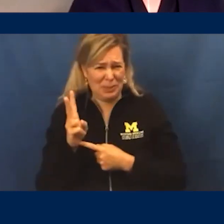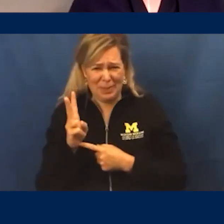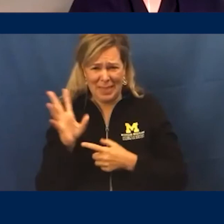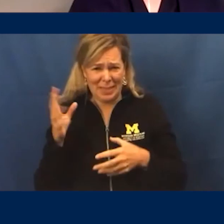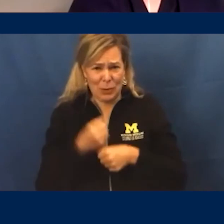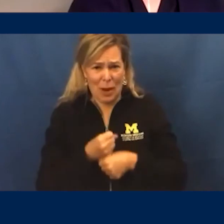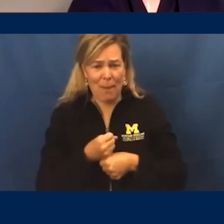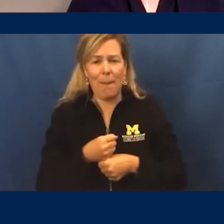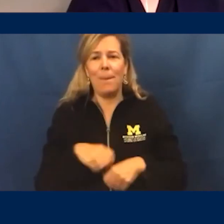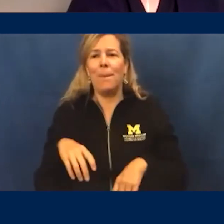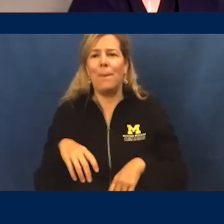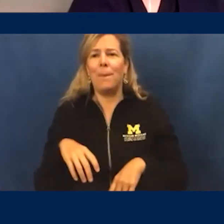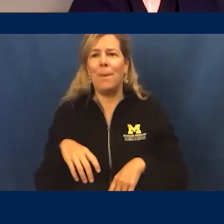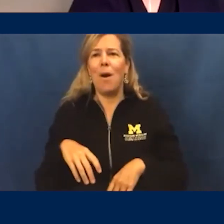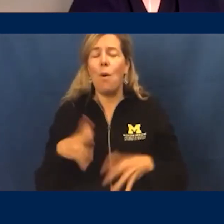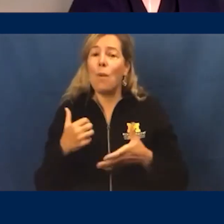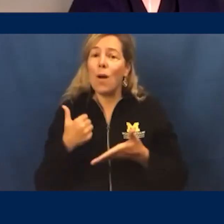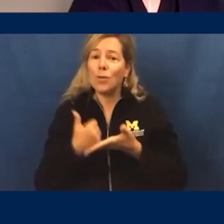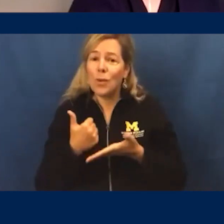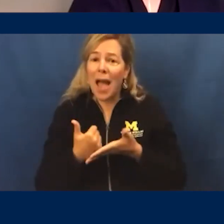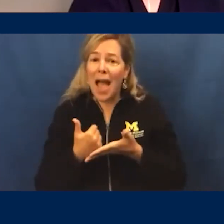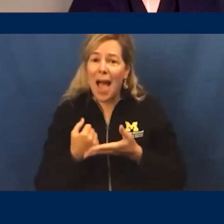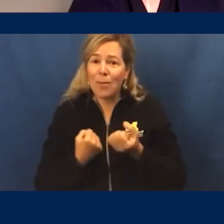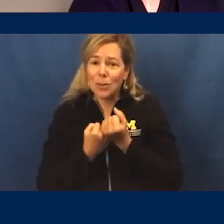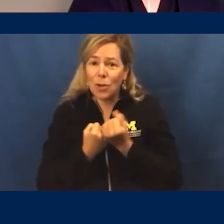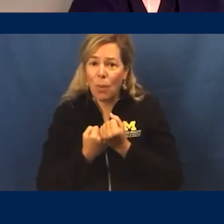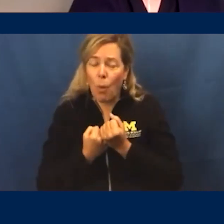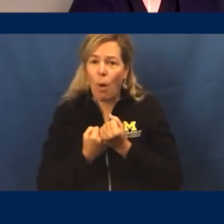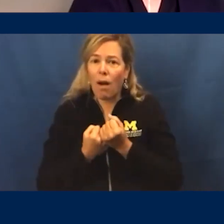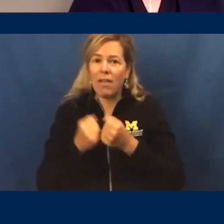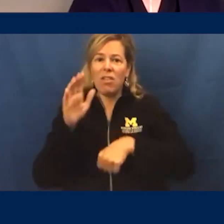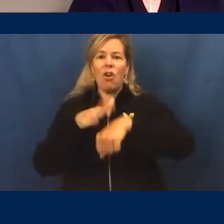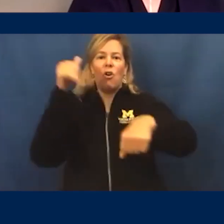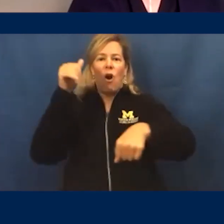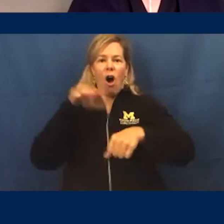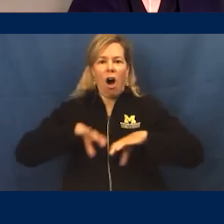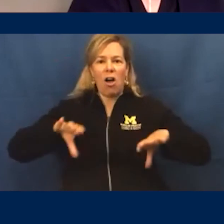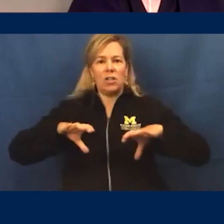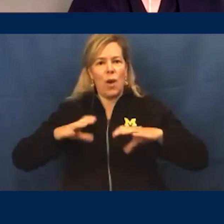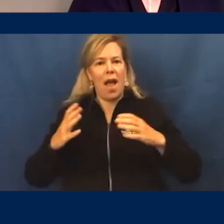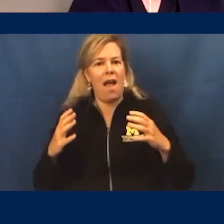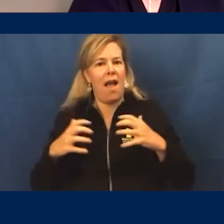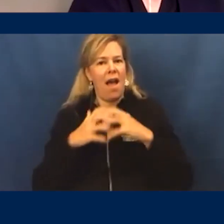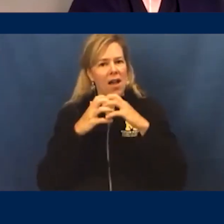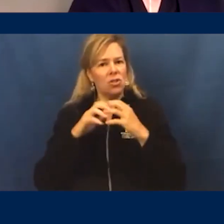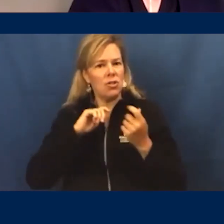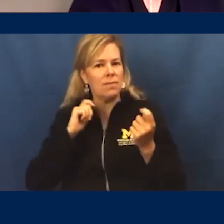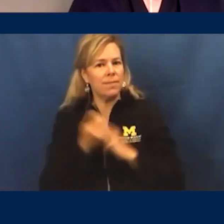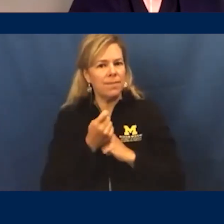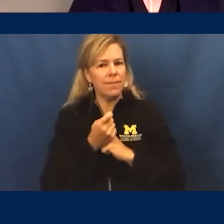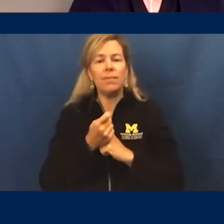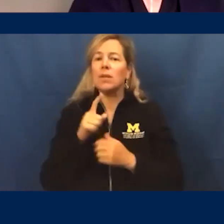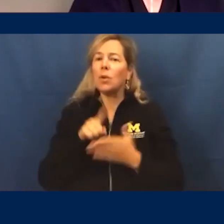want to help support the call to action. So our final question is, what are some best